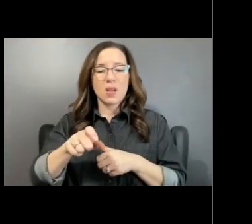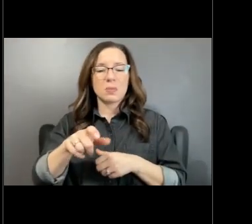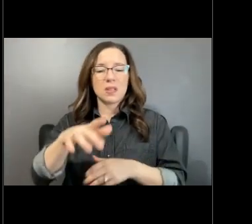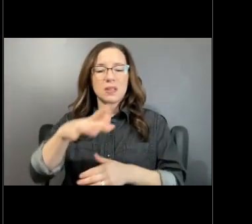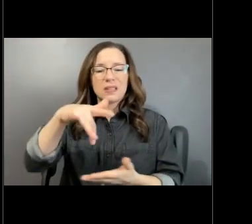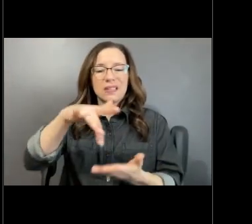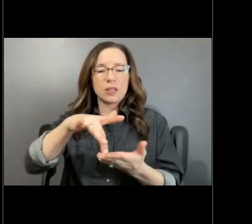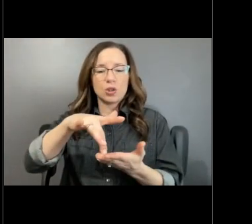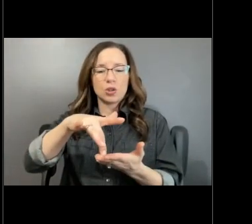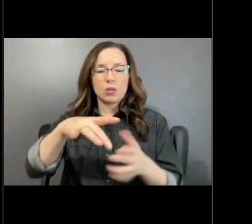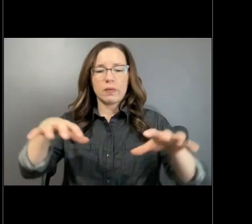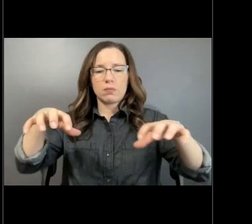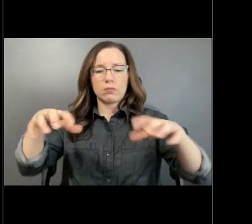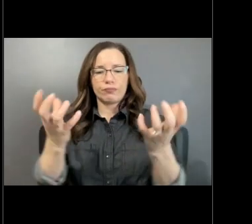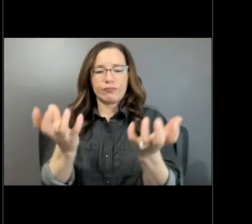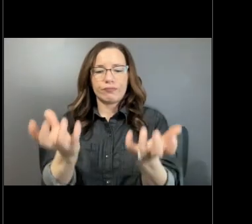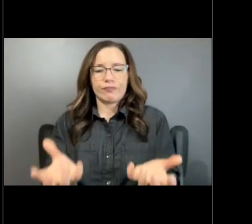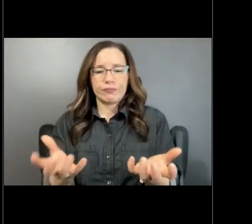sink.